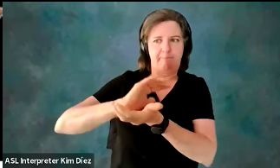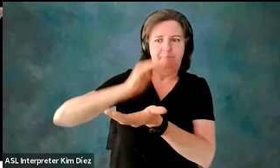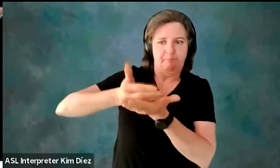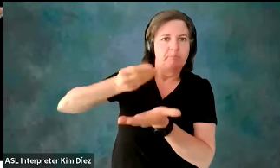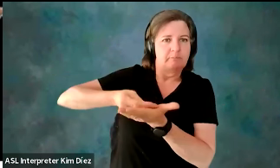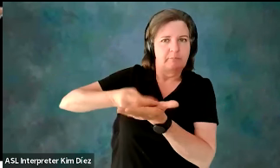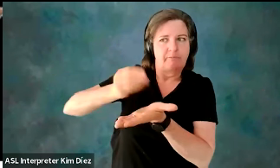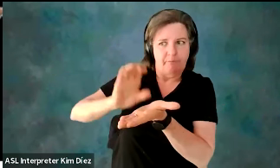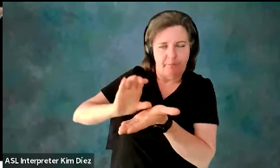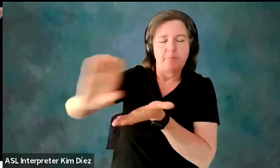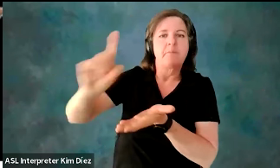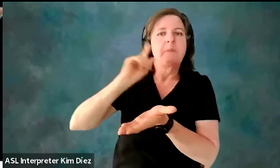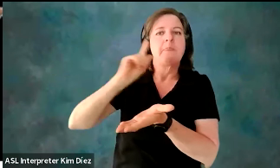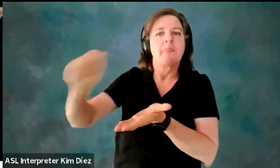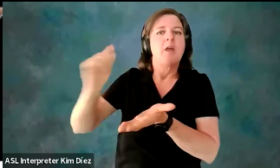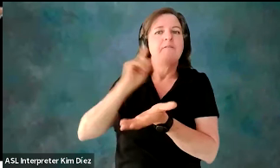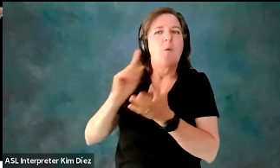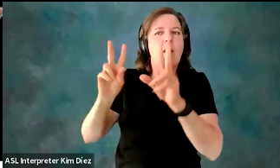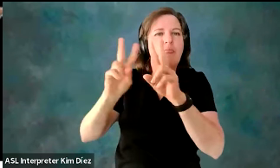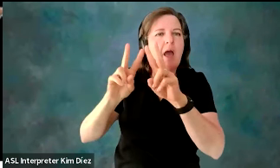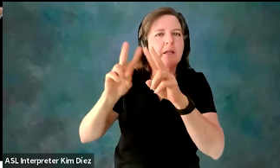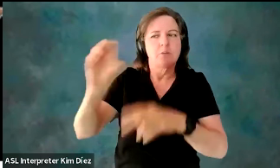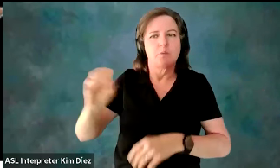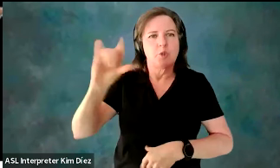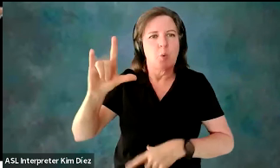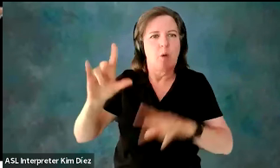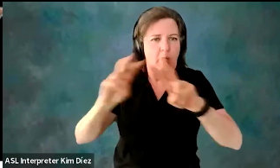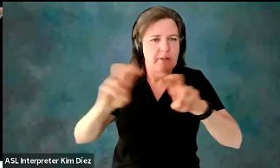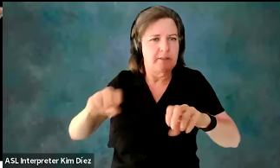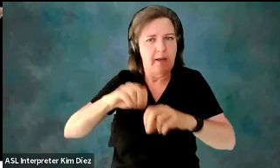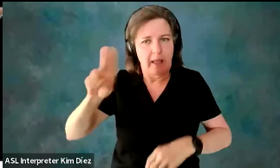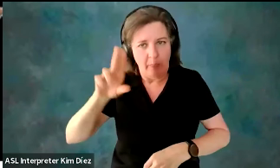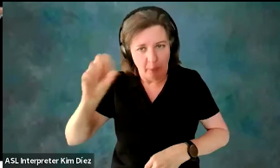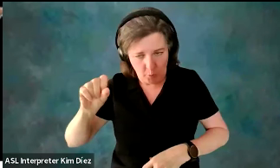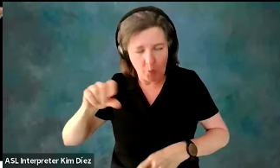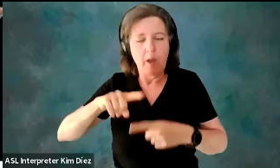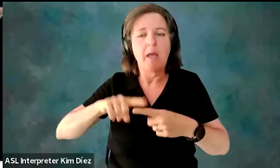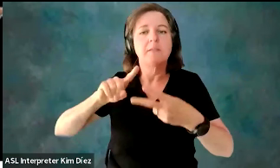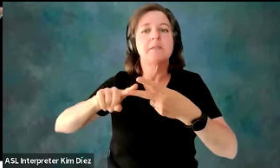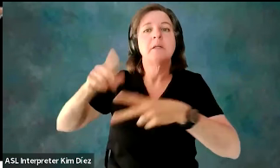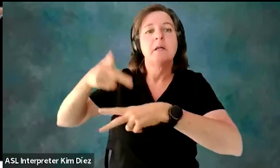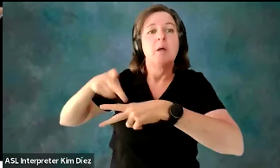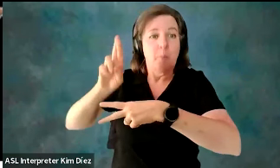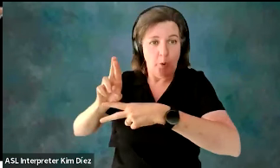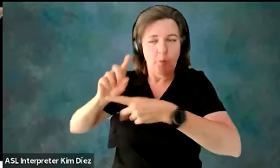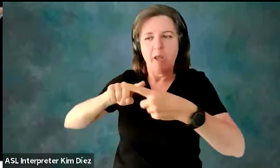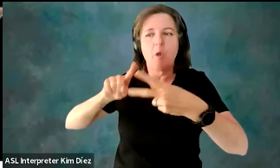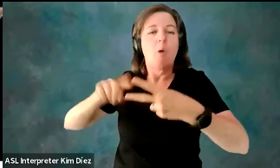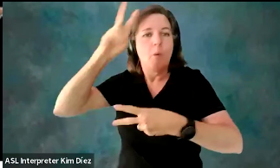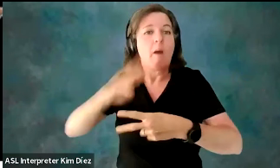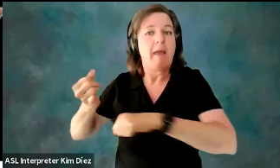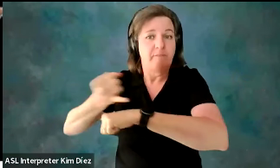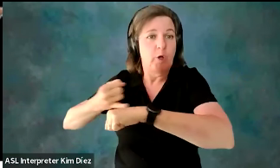the soil survey of the United States and Puerto Rico, and the US Virgin Islands was not